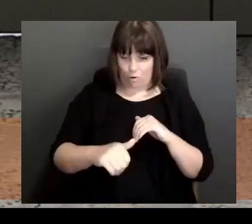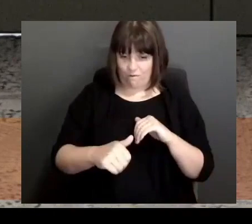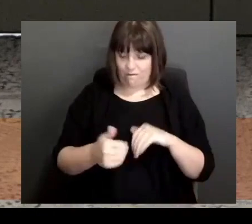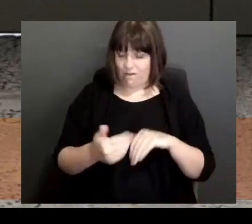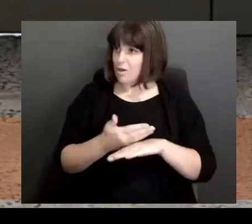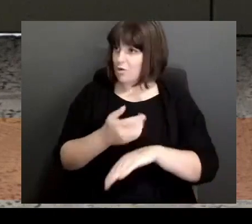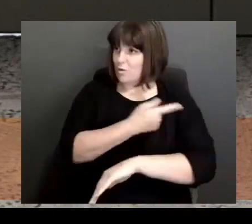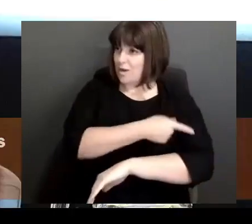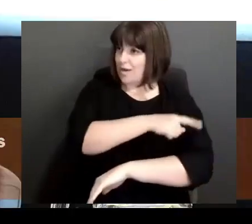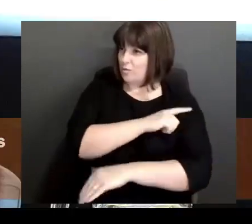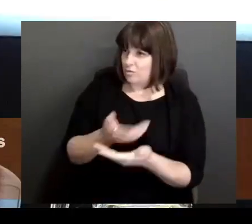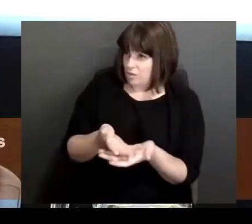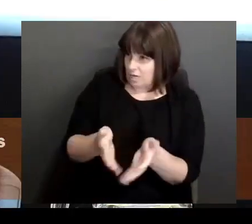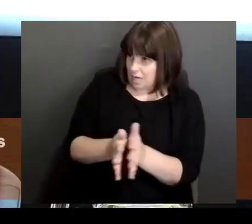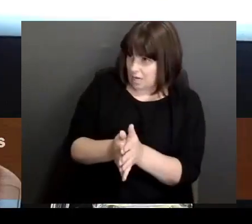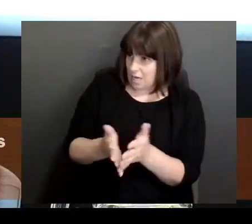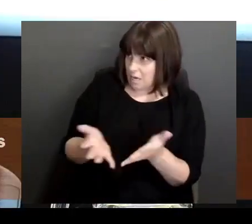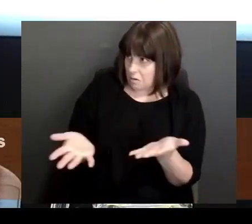Yes. So